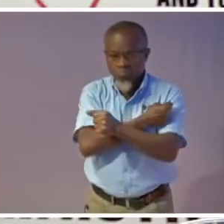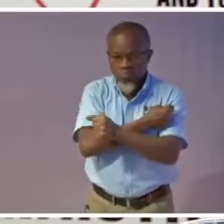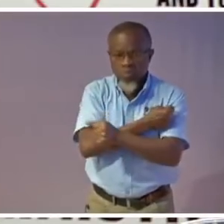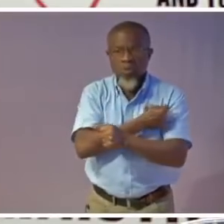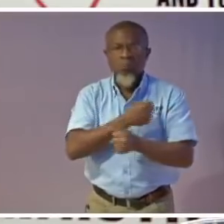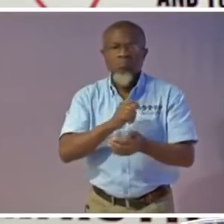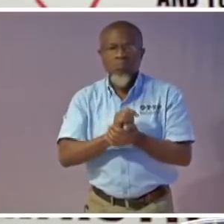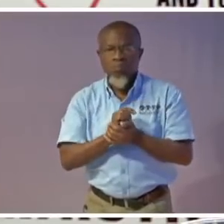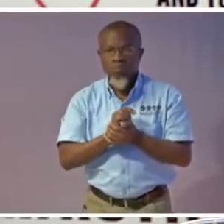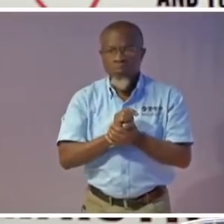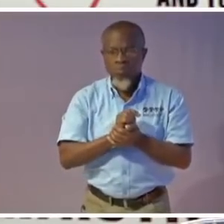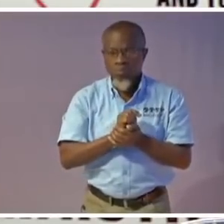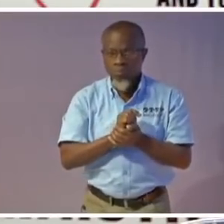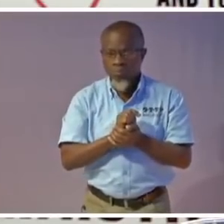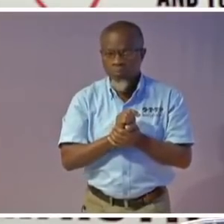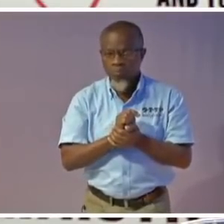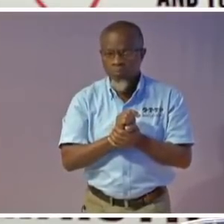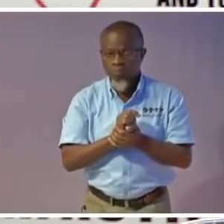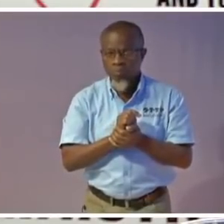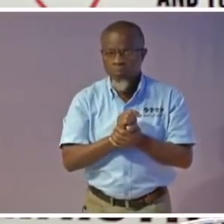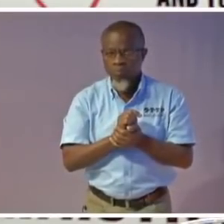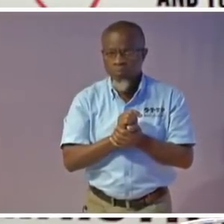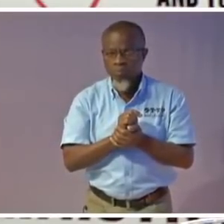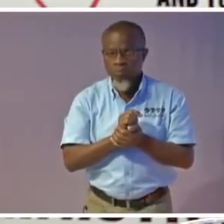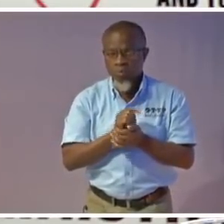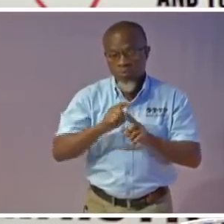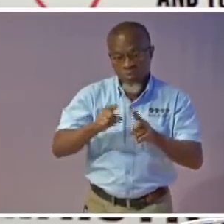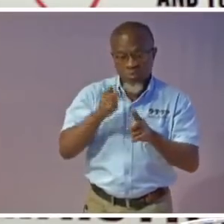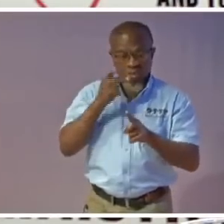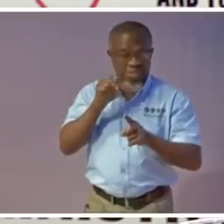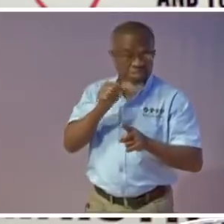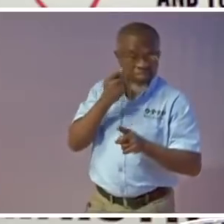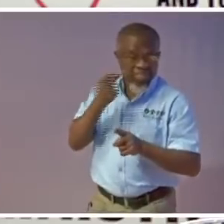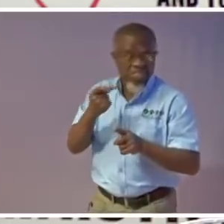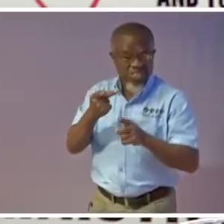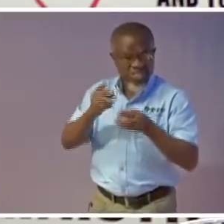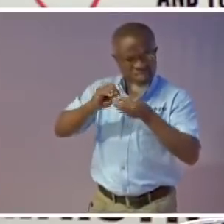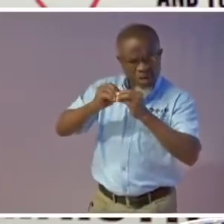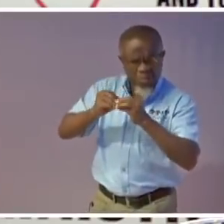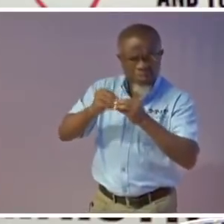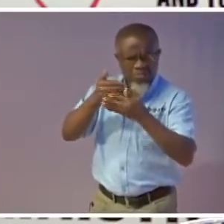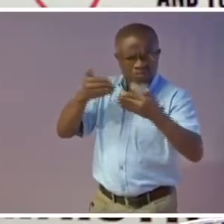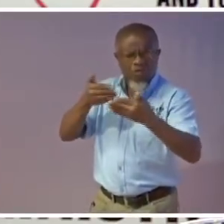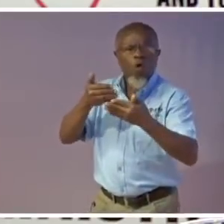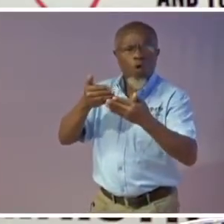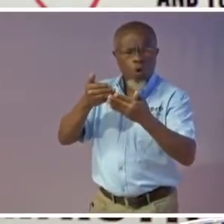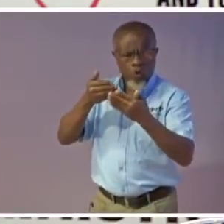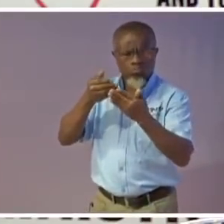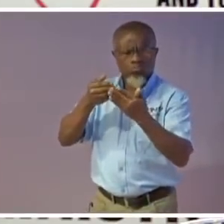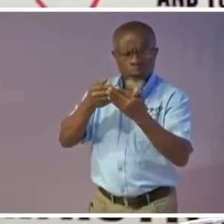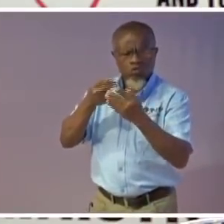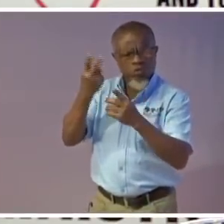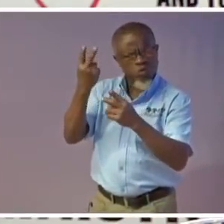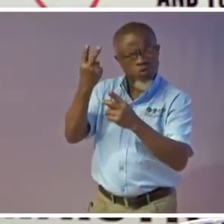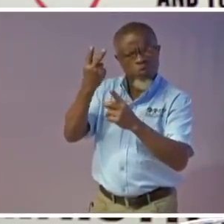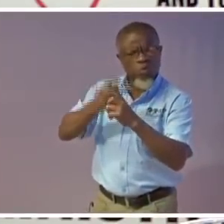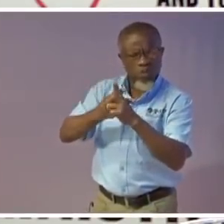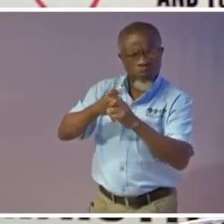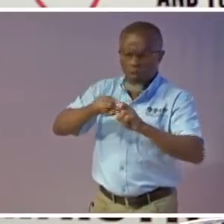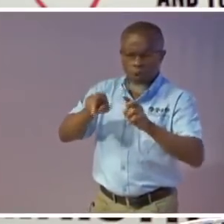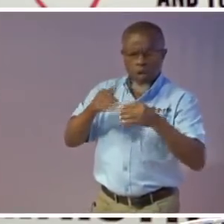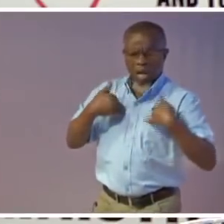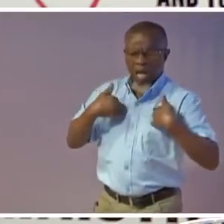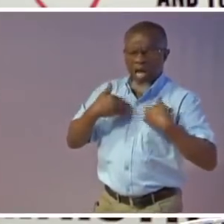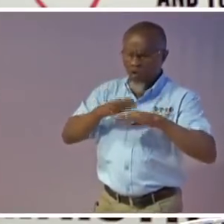at that time we hadn't seen these figures since about October 18 for about 2 months. I don't have it disaggregated by where